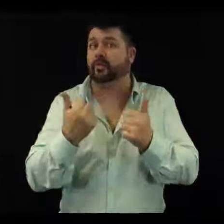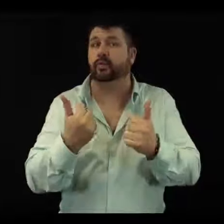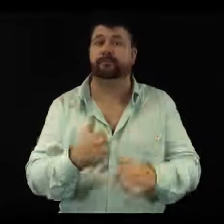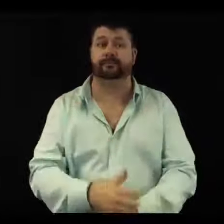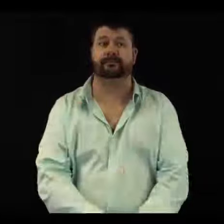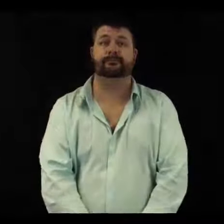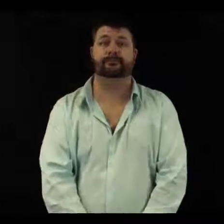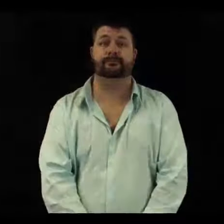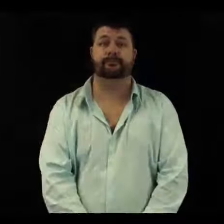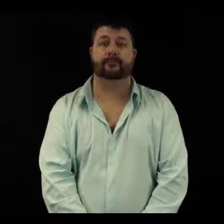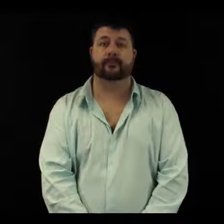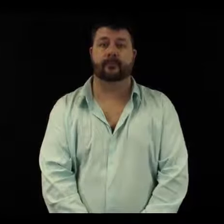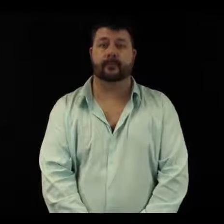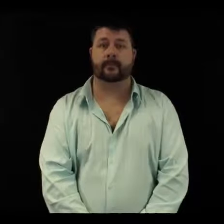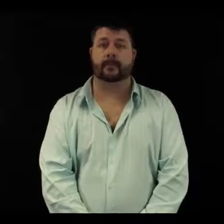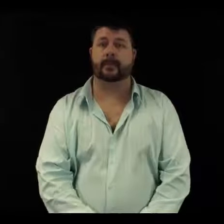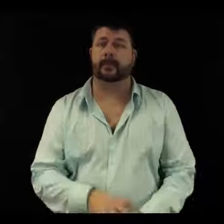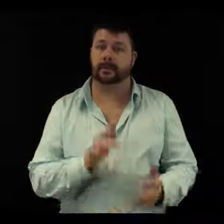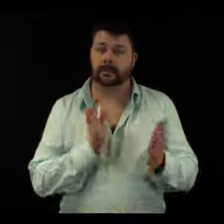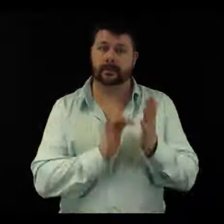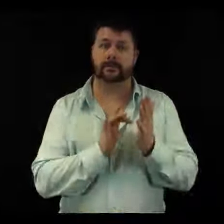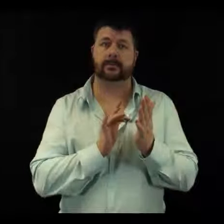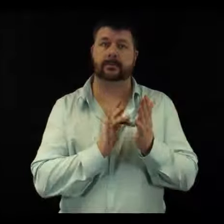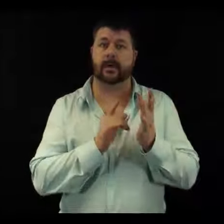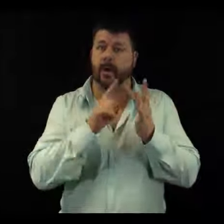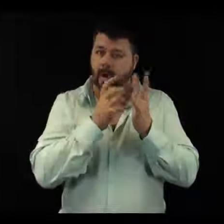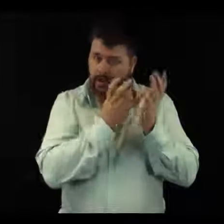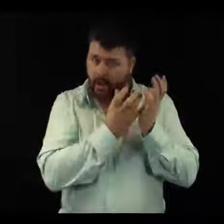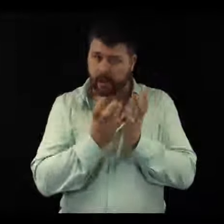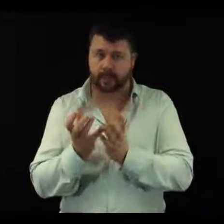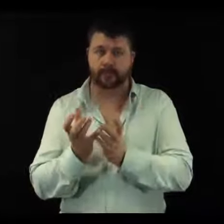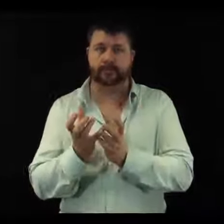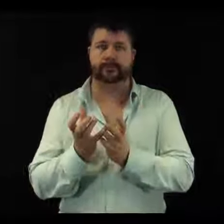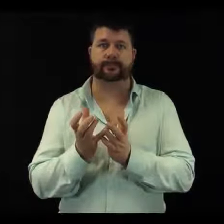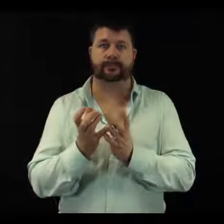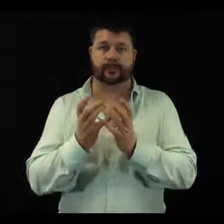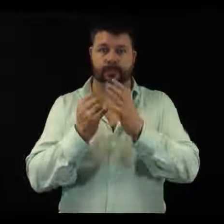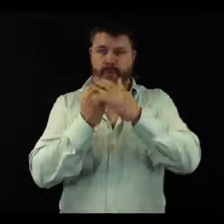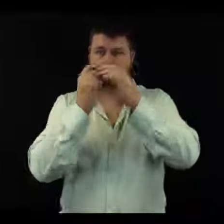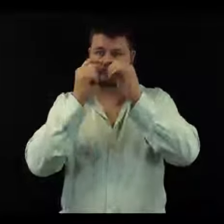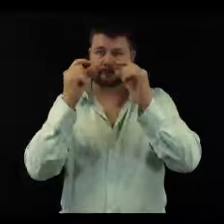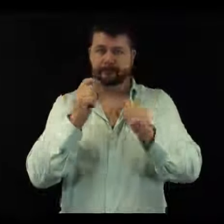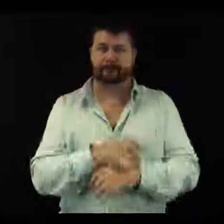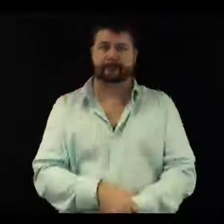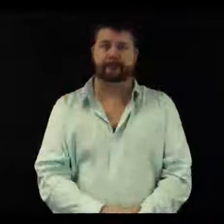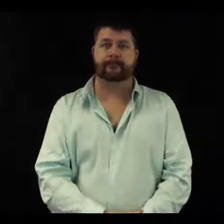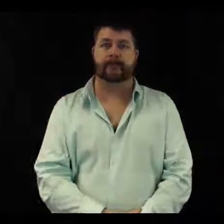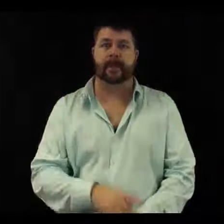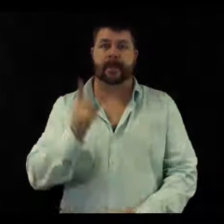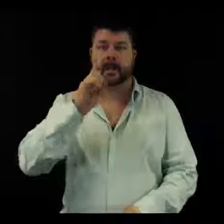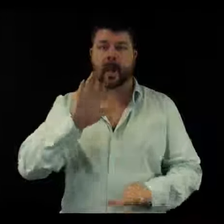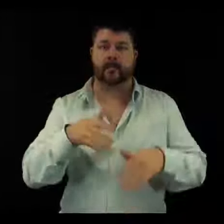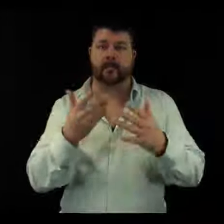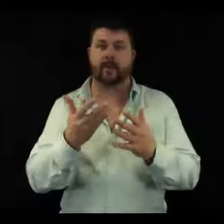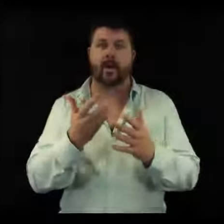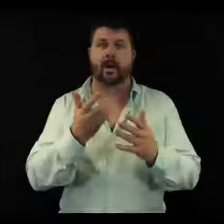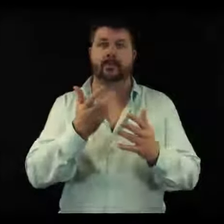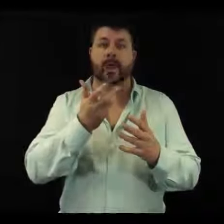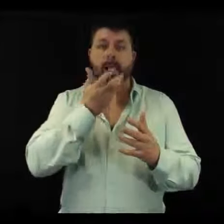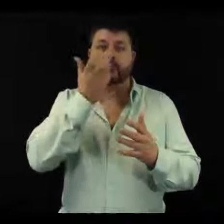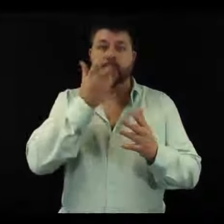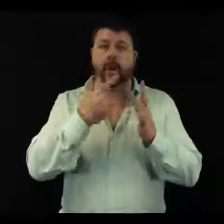example, we'll show you how to set up a free iCloud email account, as it's useful to have an iCloud account for a variety of reasons. Tap